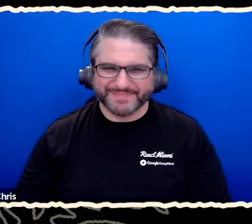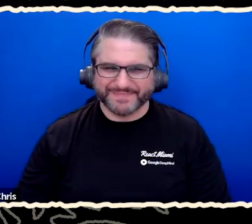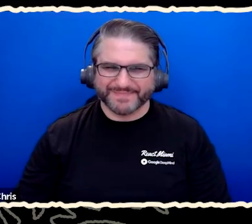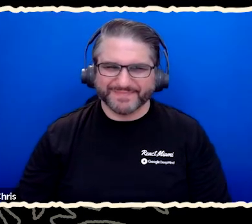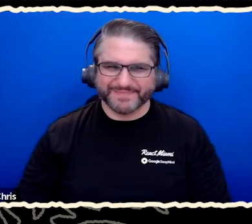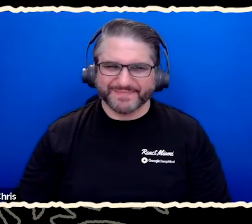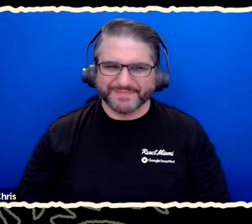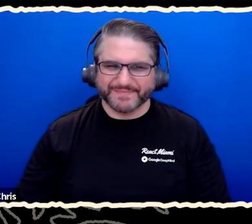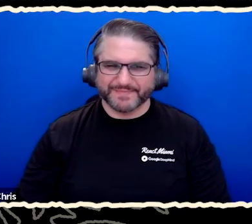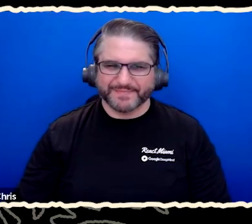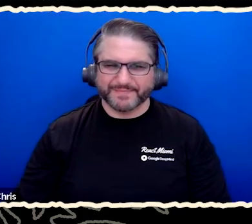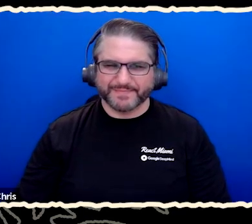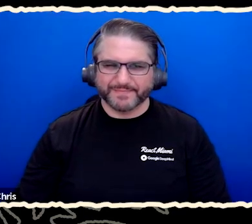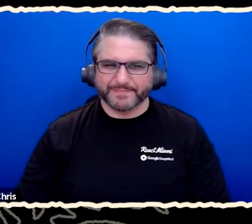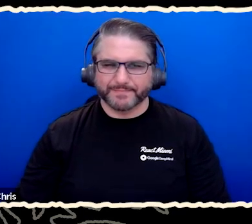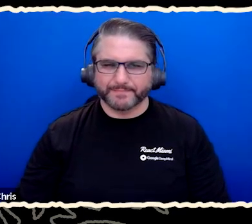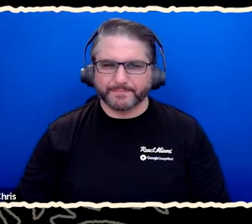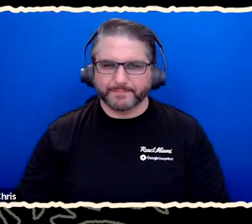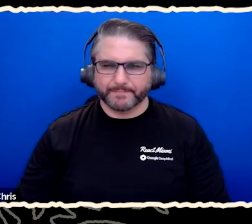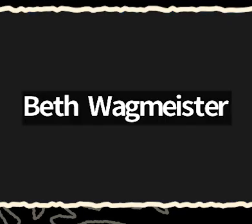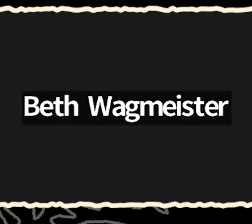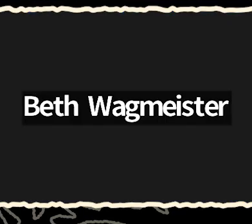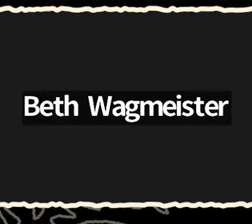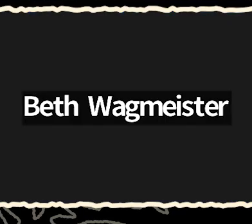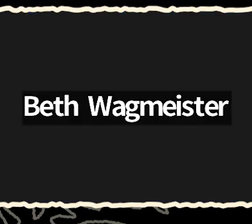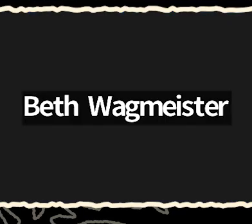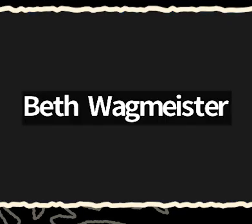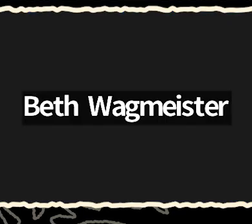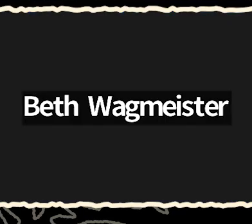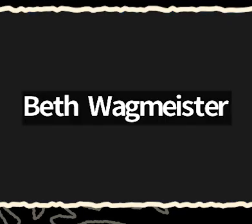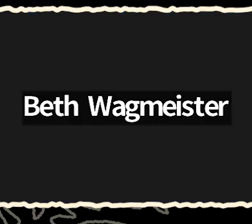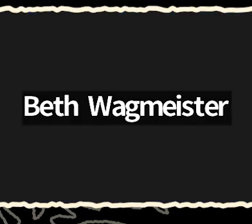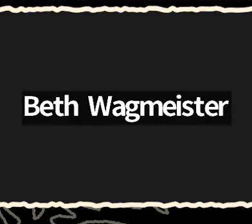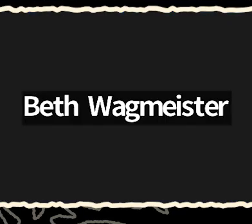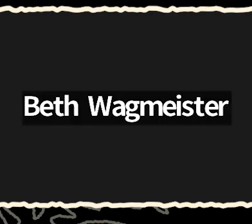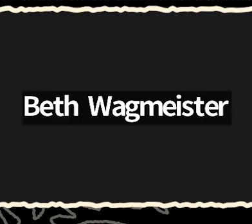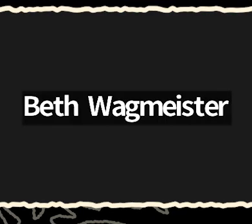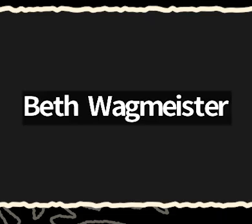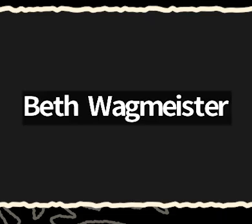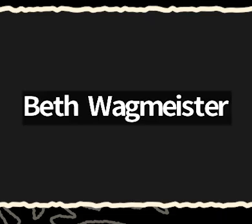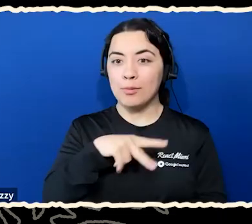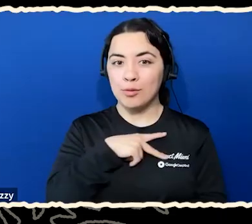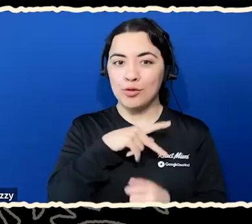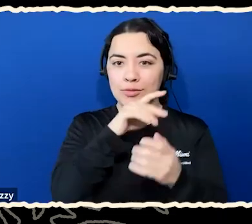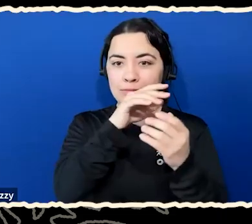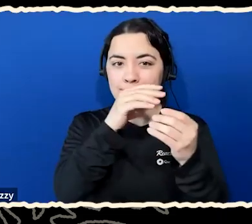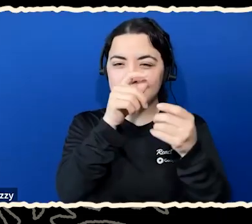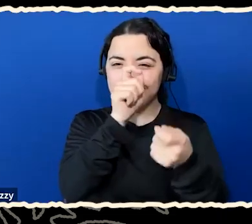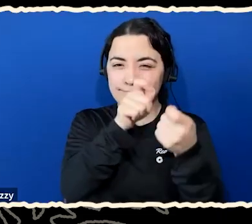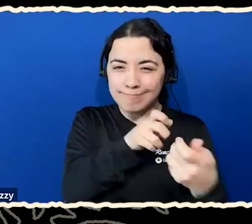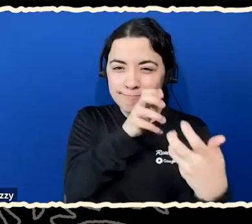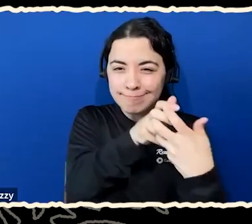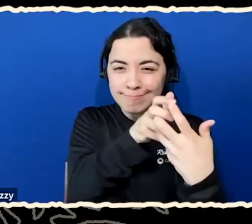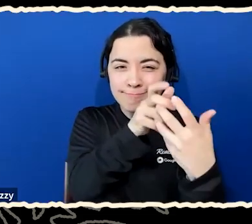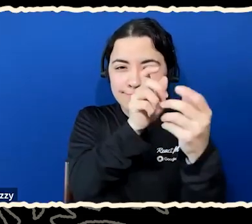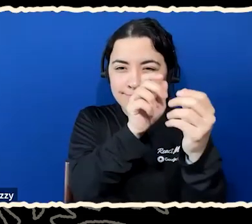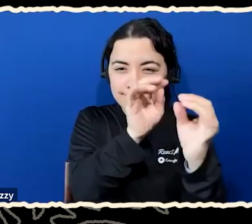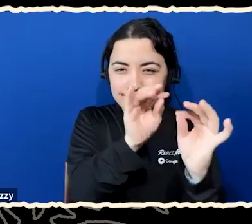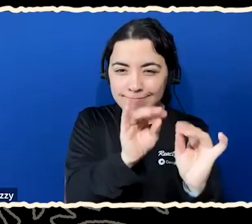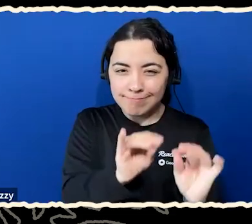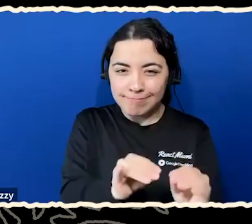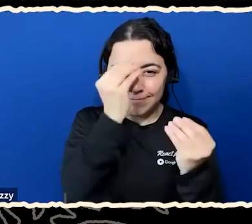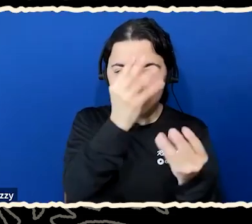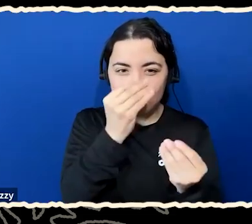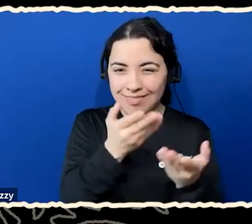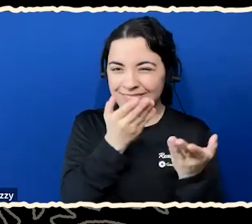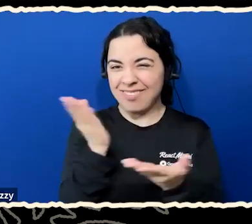Let's see. Beautiful. There we go. So I'm still keeping my personalized content here. Yeah,